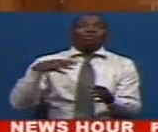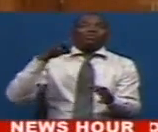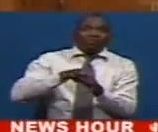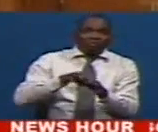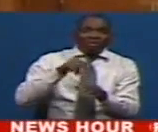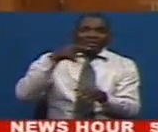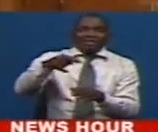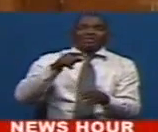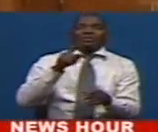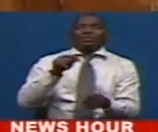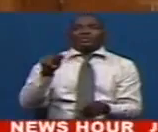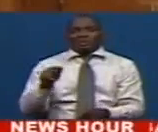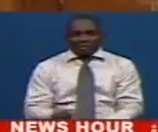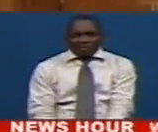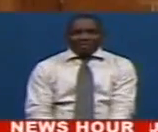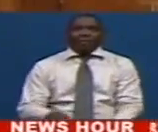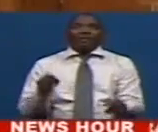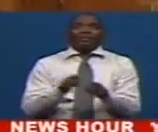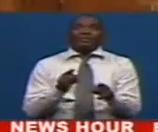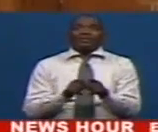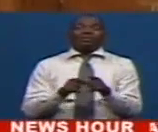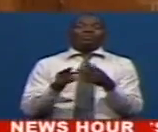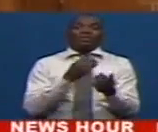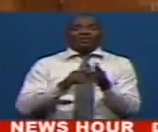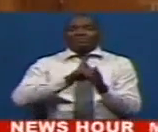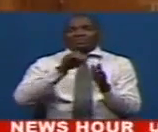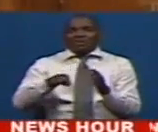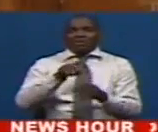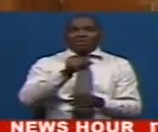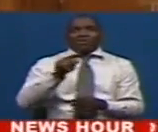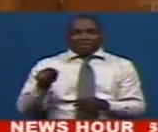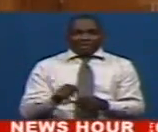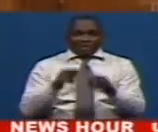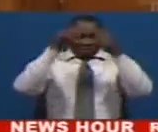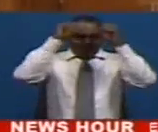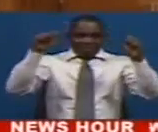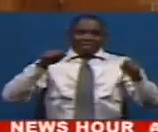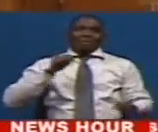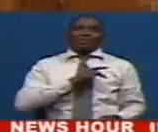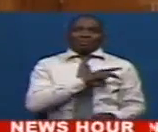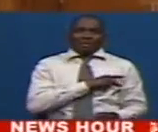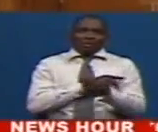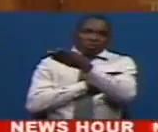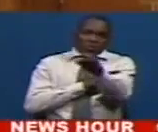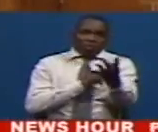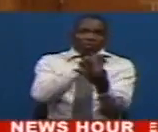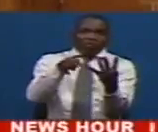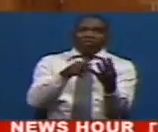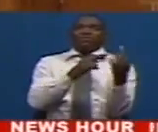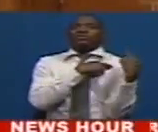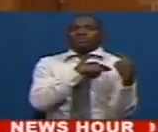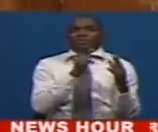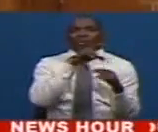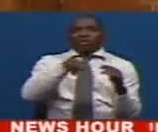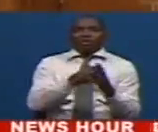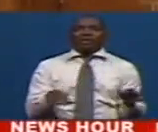for the 2020 elections, and the conduct of the 2020 presidential and parliamentary elections are all